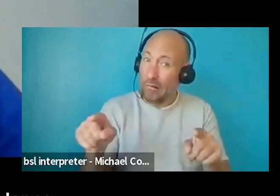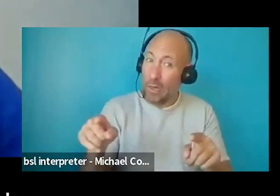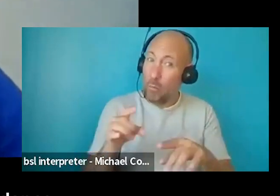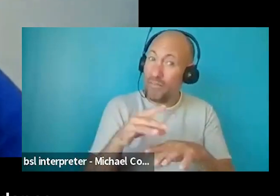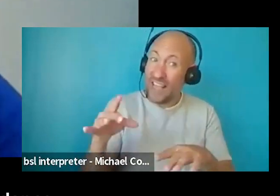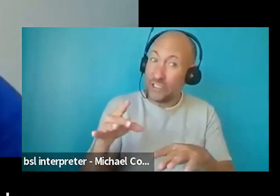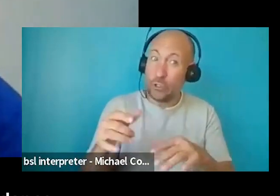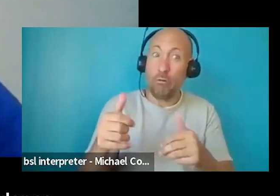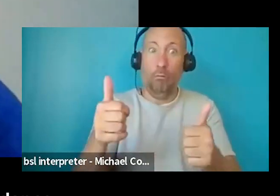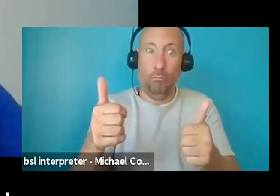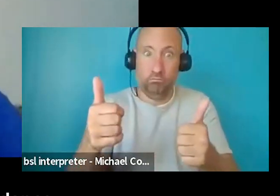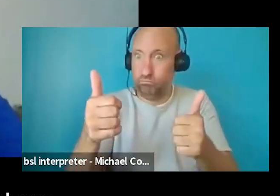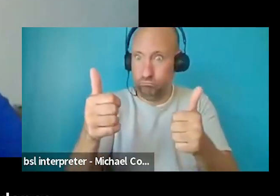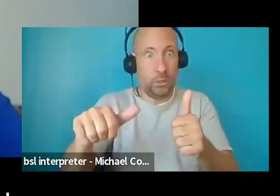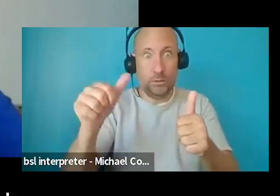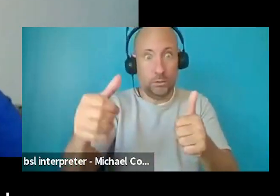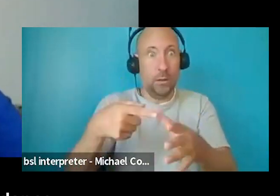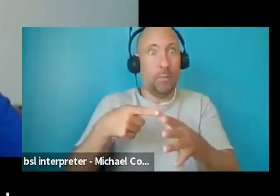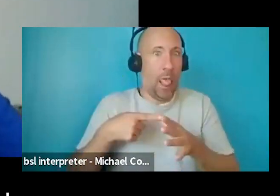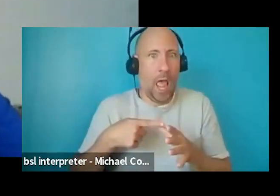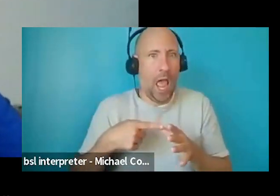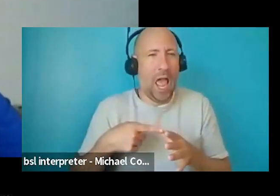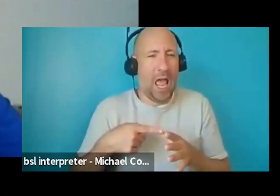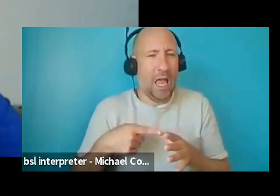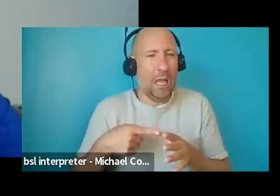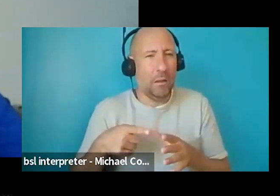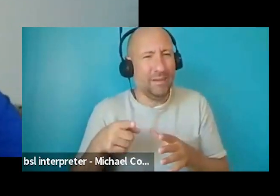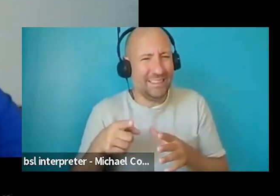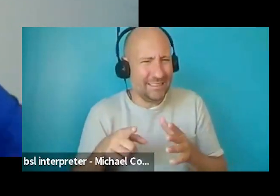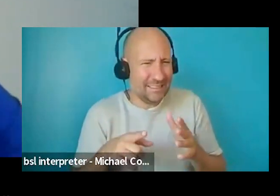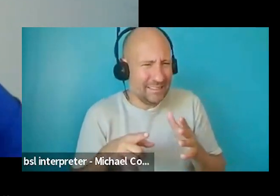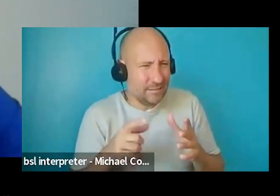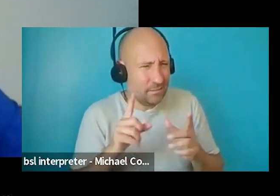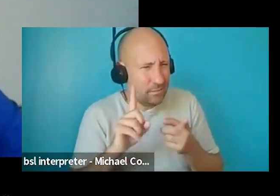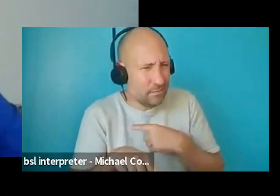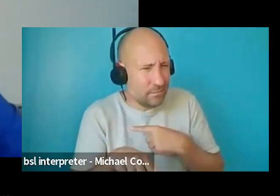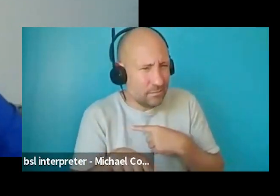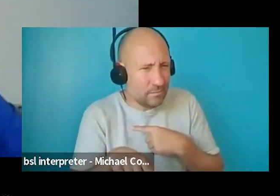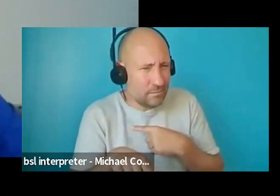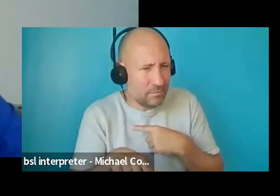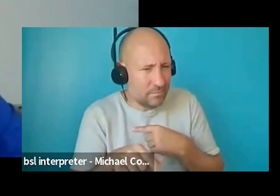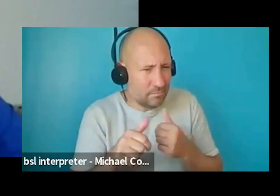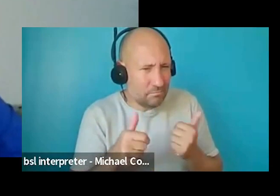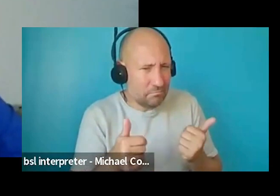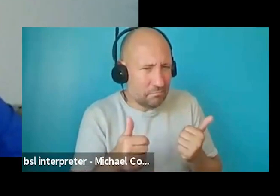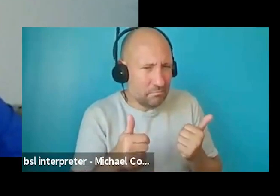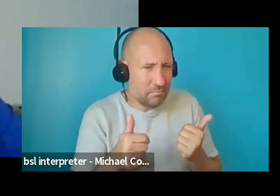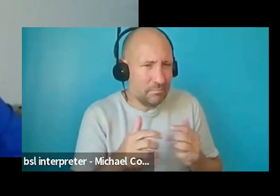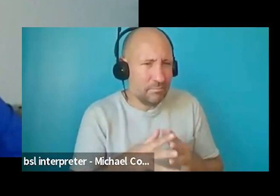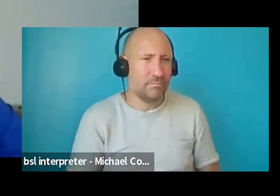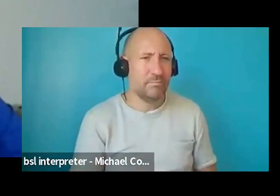then yes, that would be possible. I hope that answers that question.